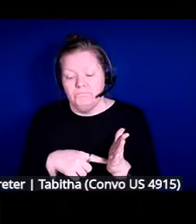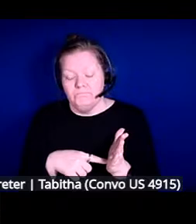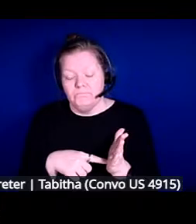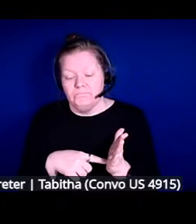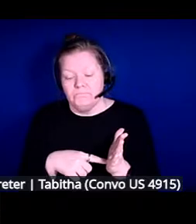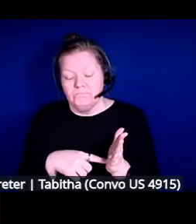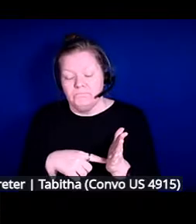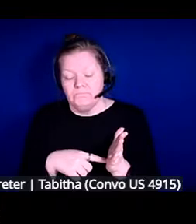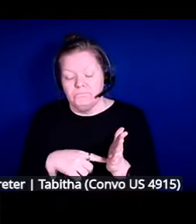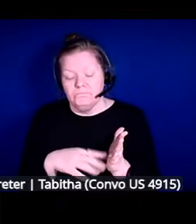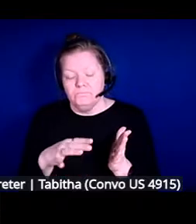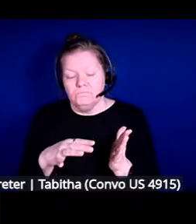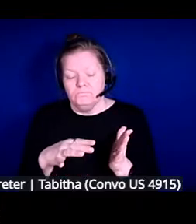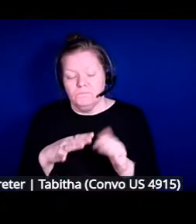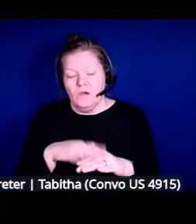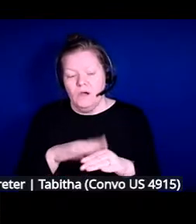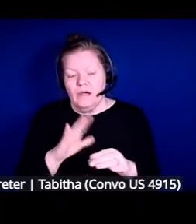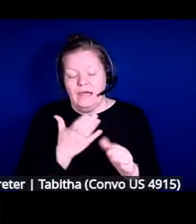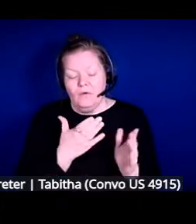our